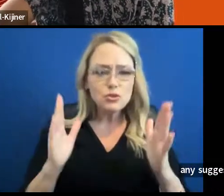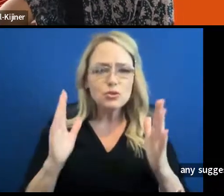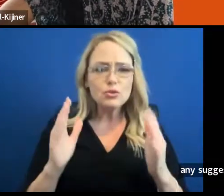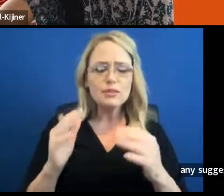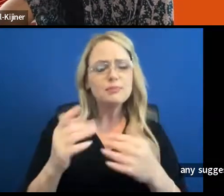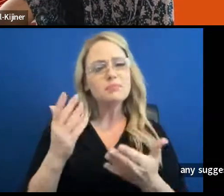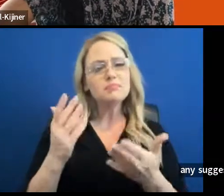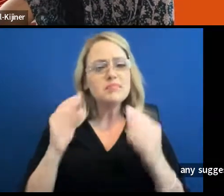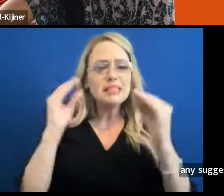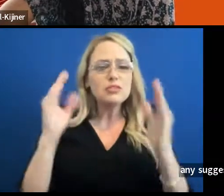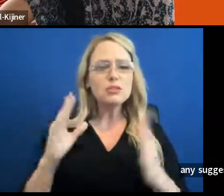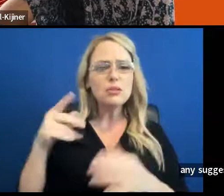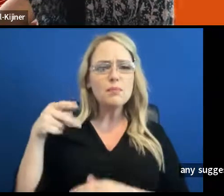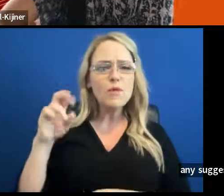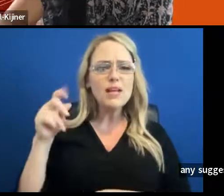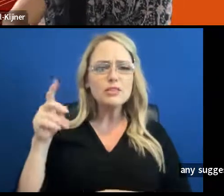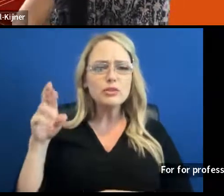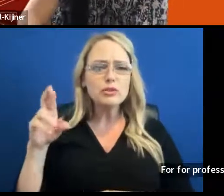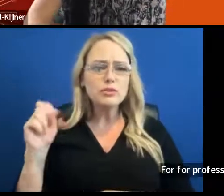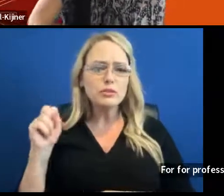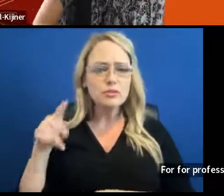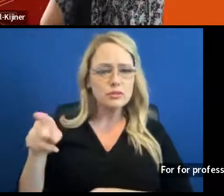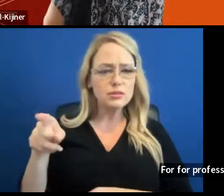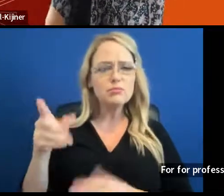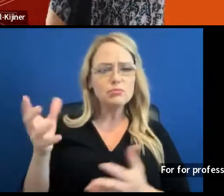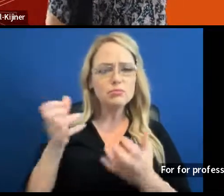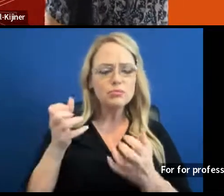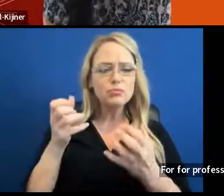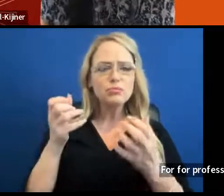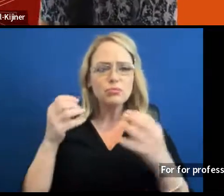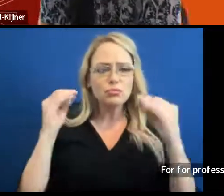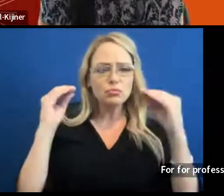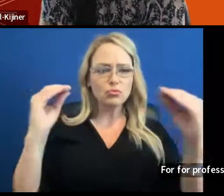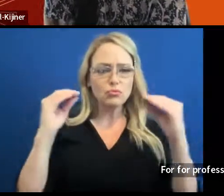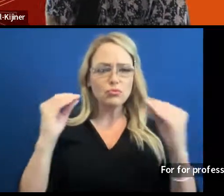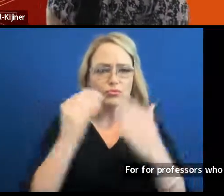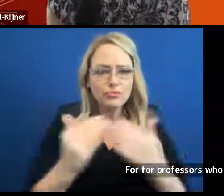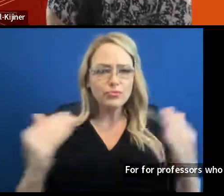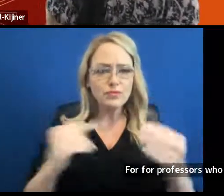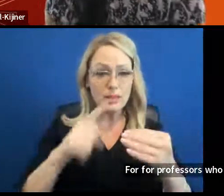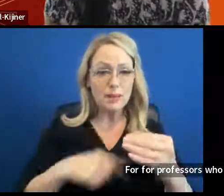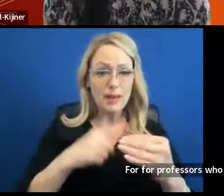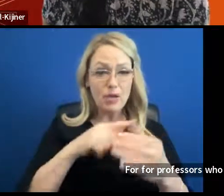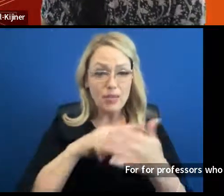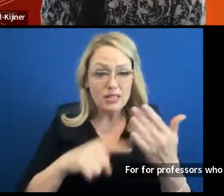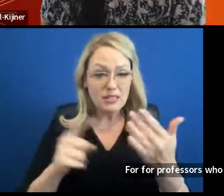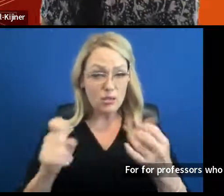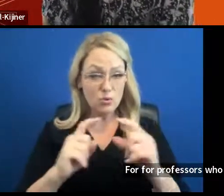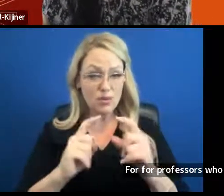to make sure that they're who want to teach things about this?